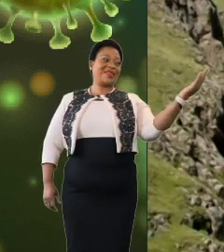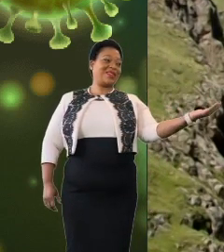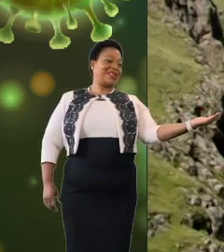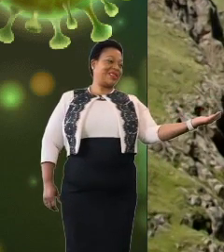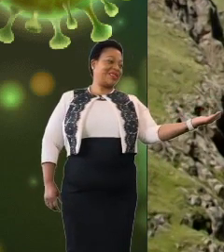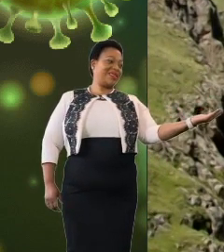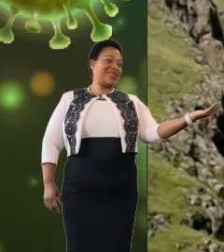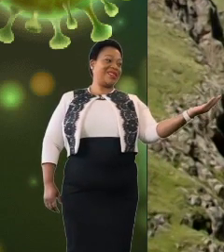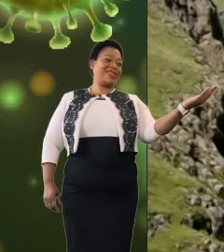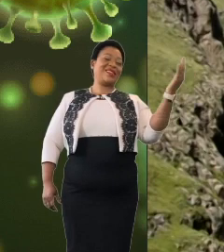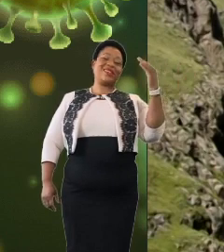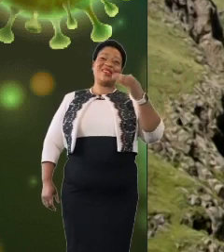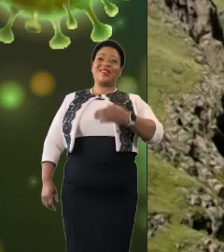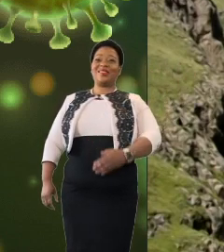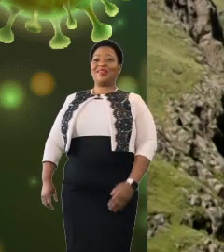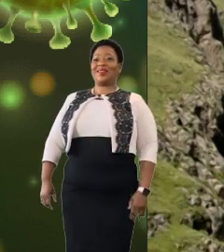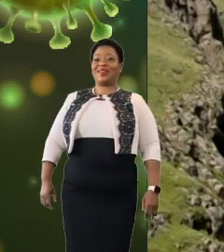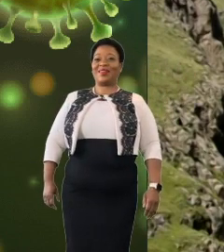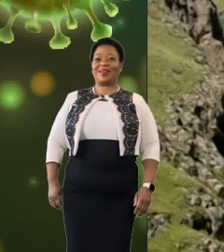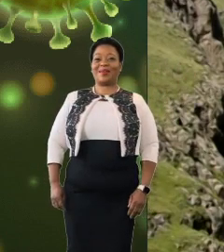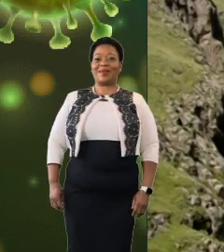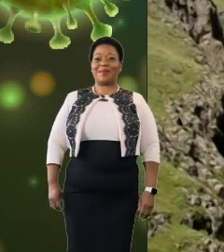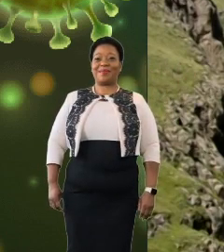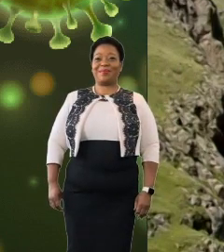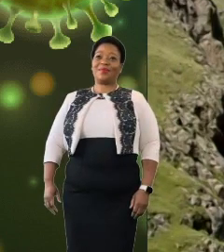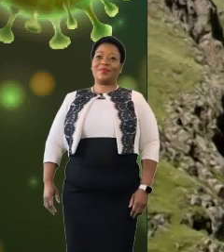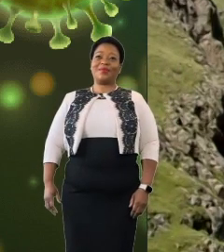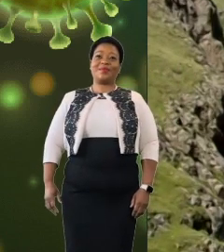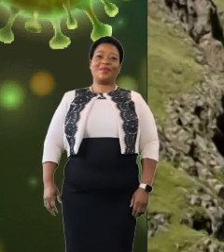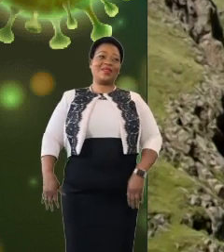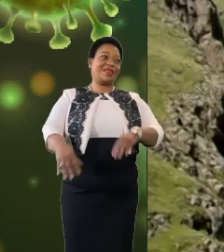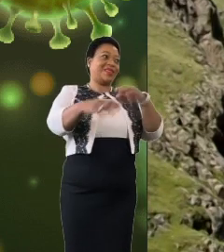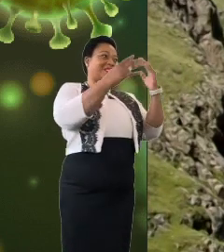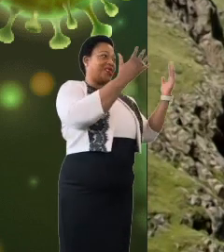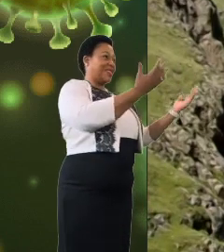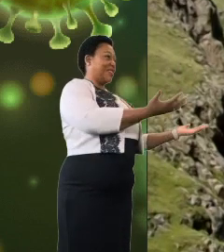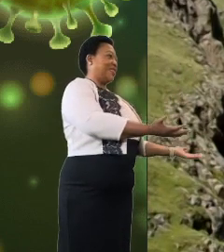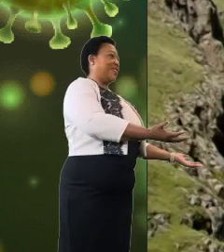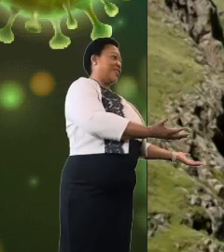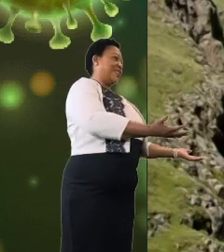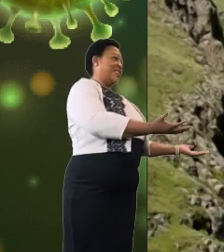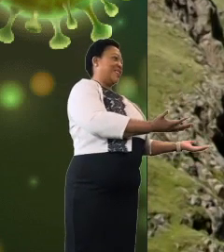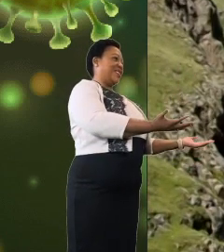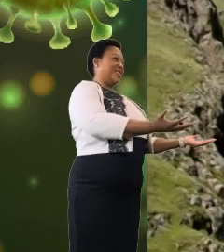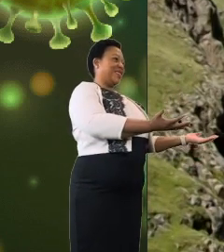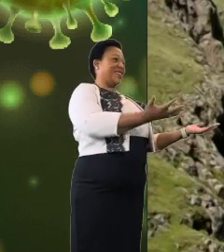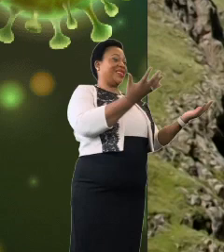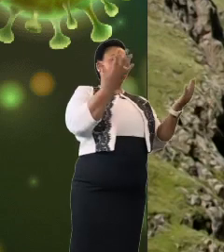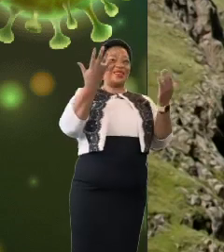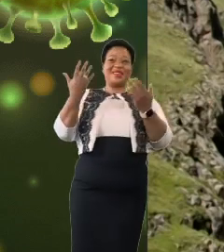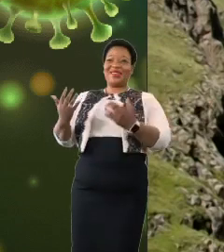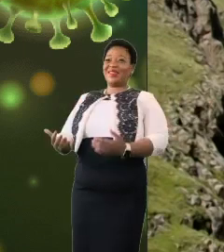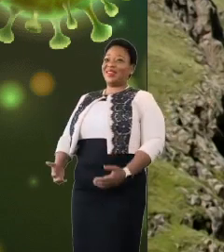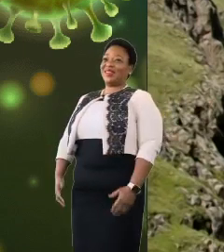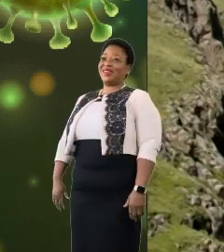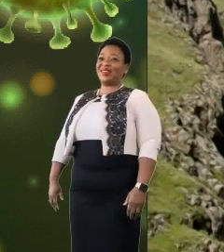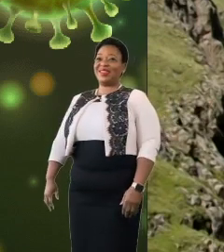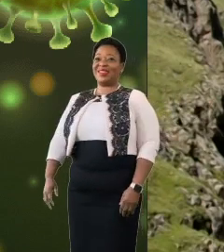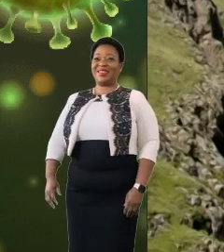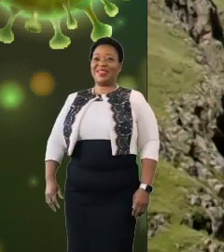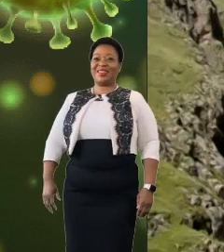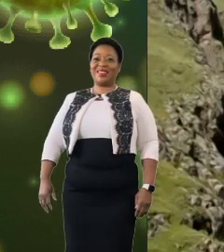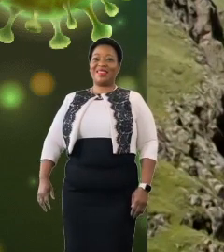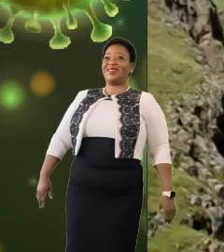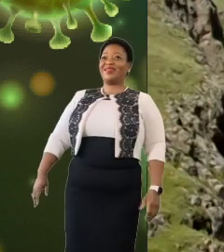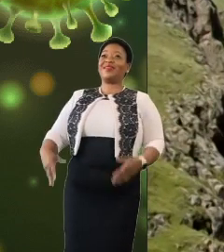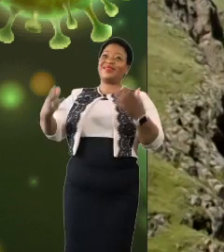growth and development strategy going forward. That's the end objective. And how we get there, I believe that there are a number